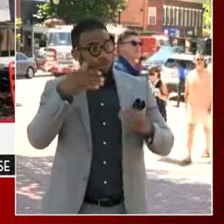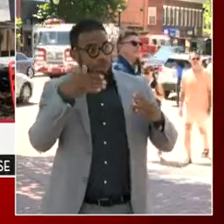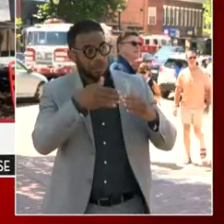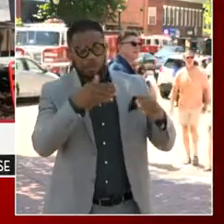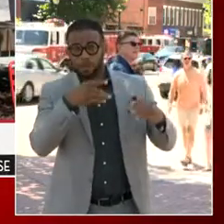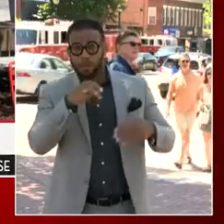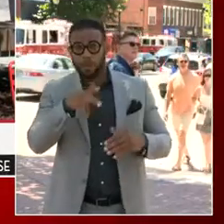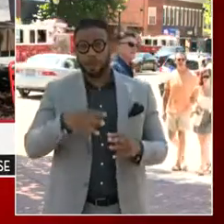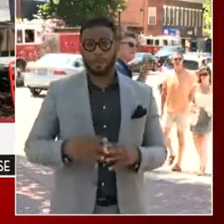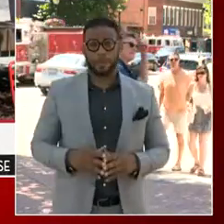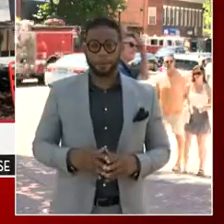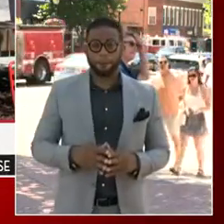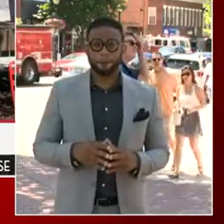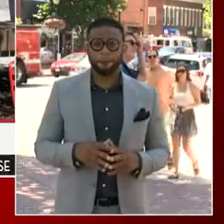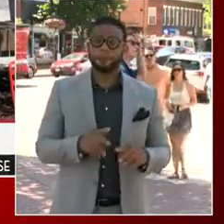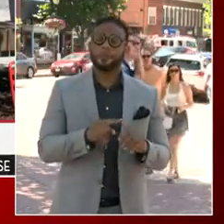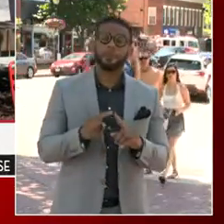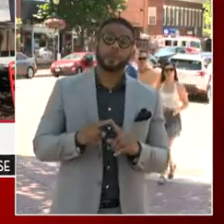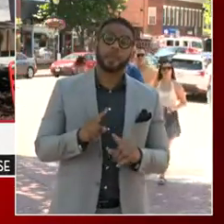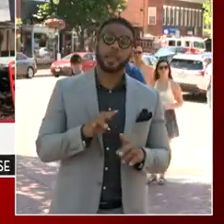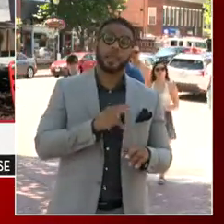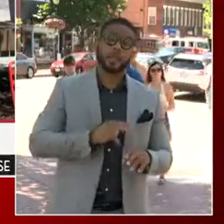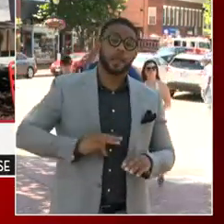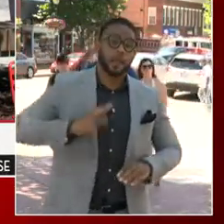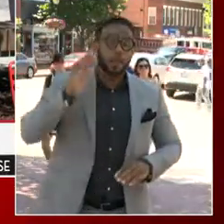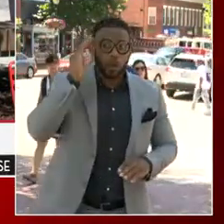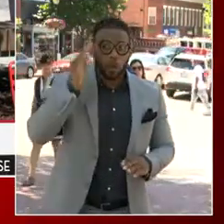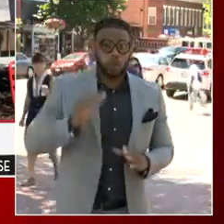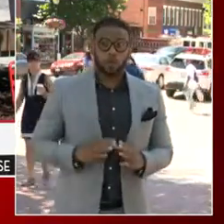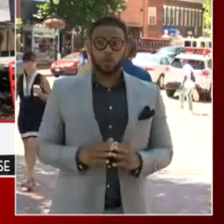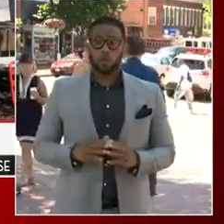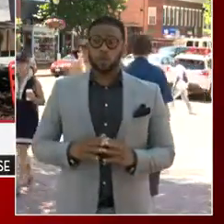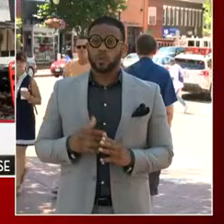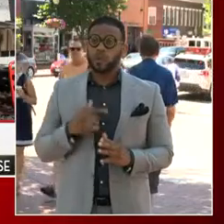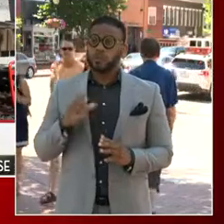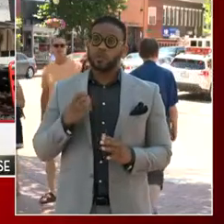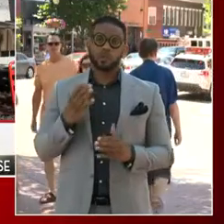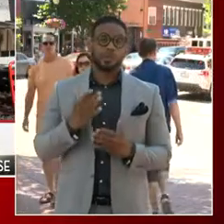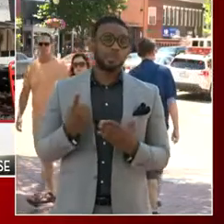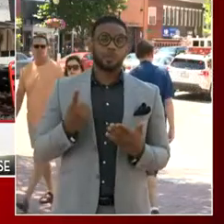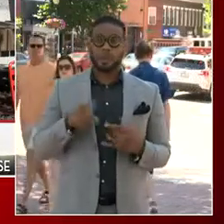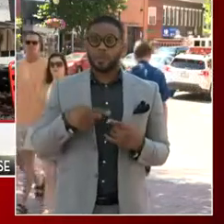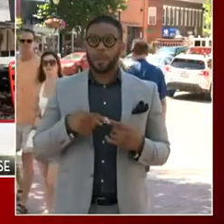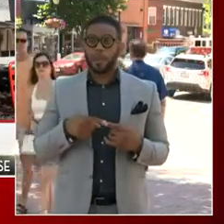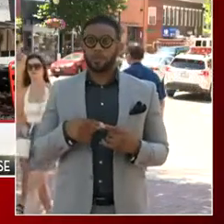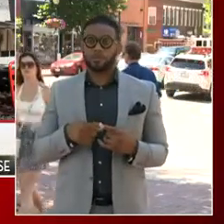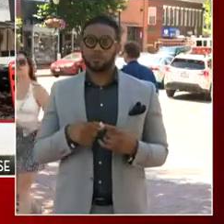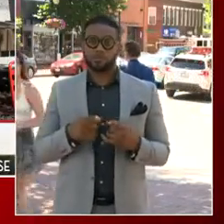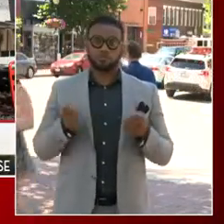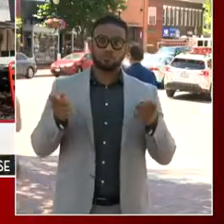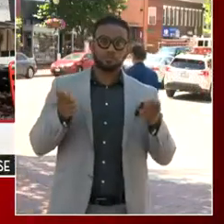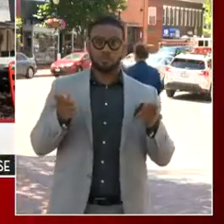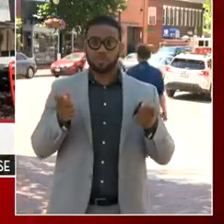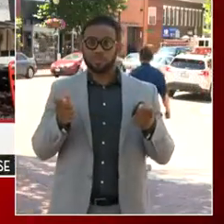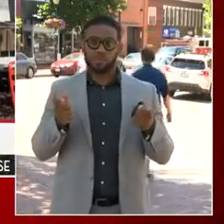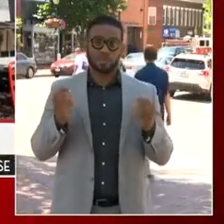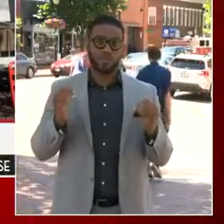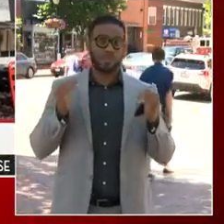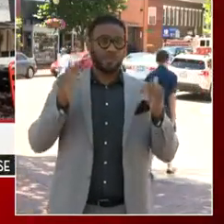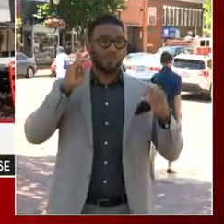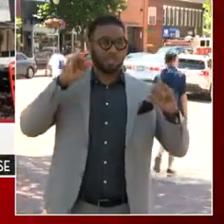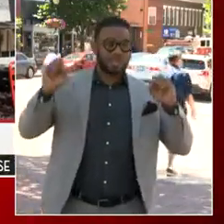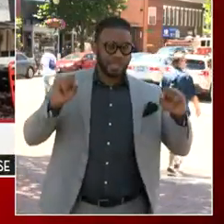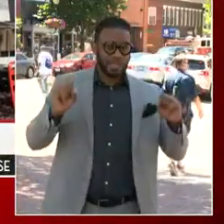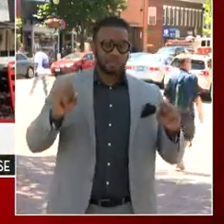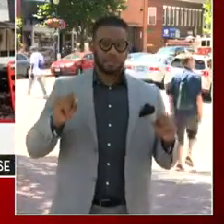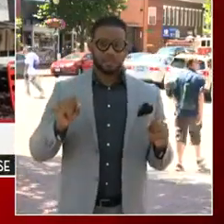the park. And as the mayor knows, we have to do something about regulating amplified